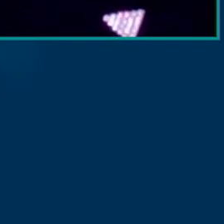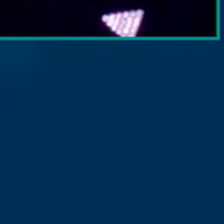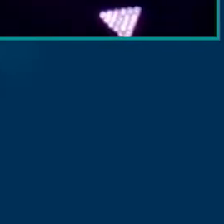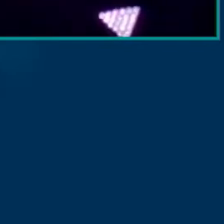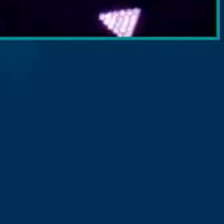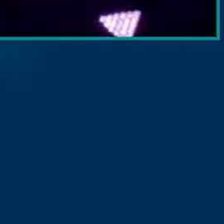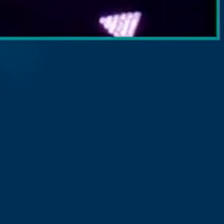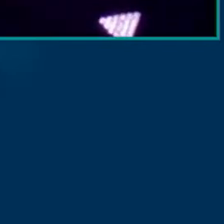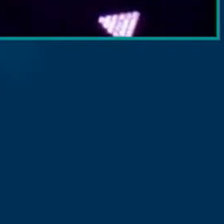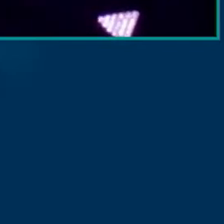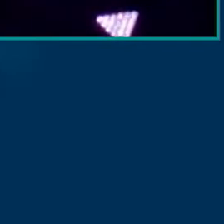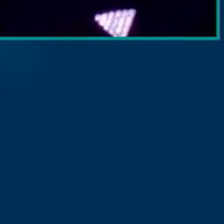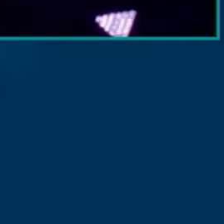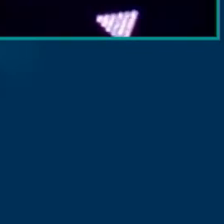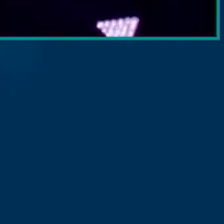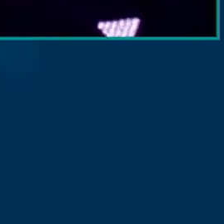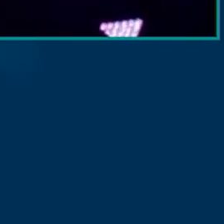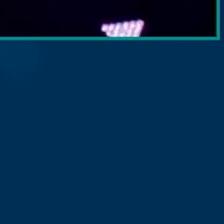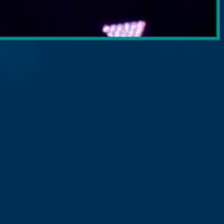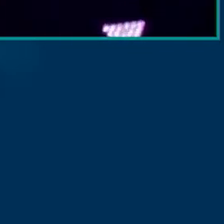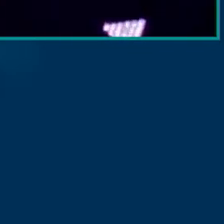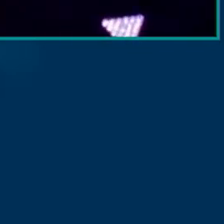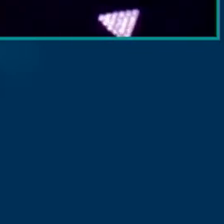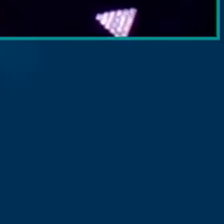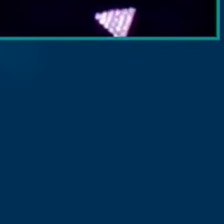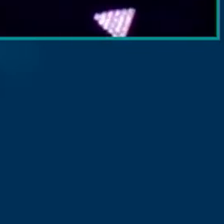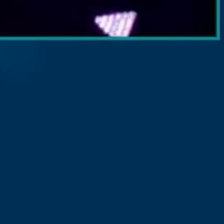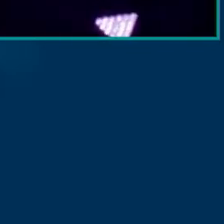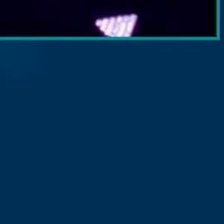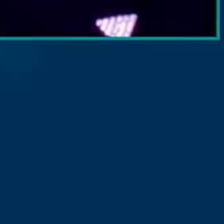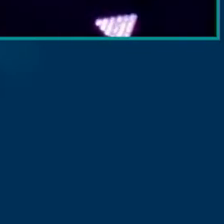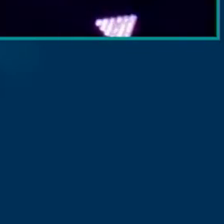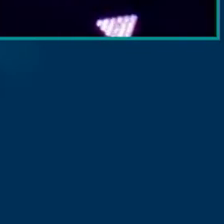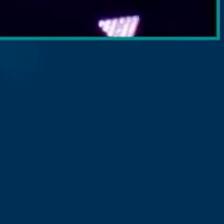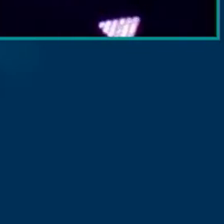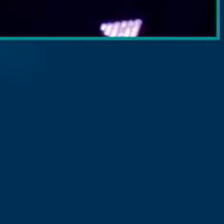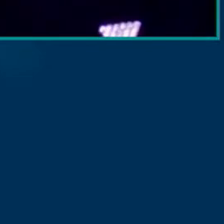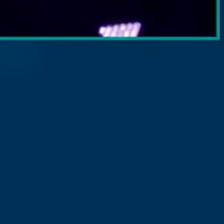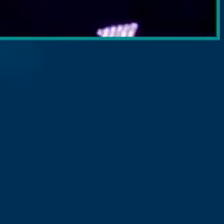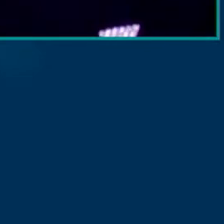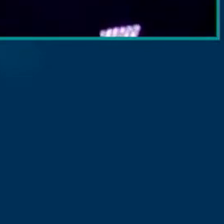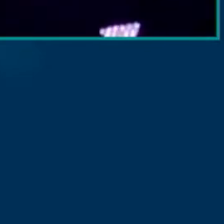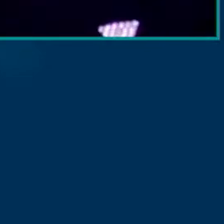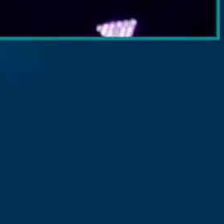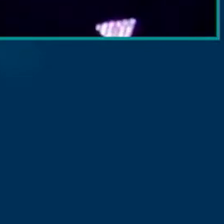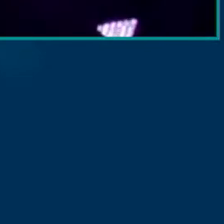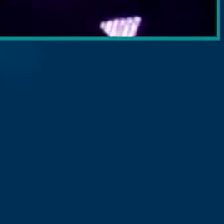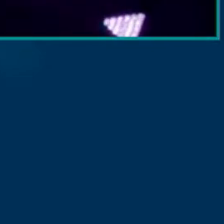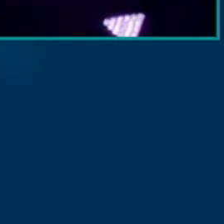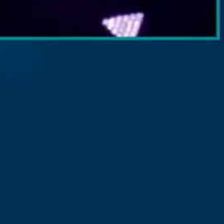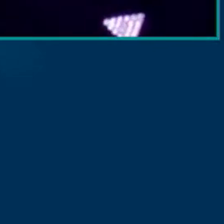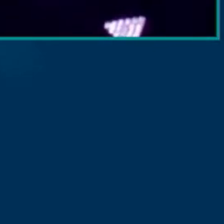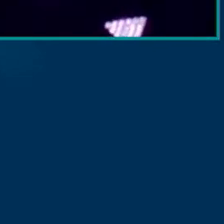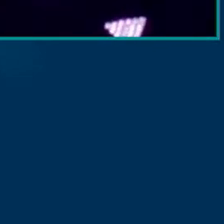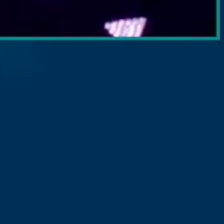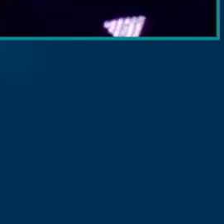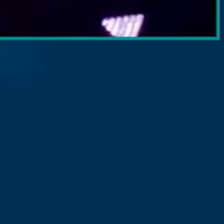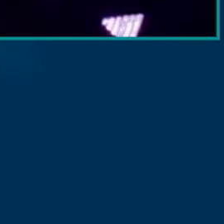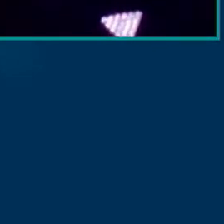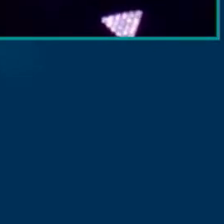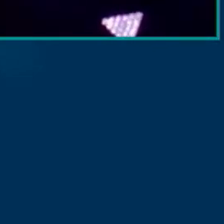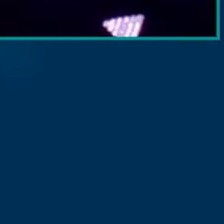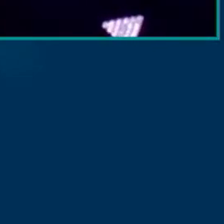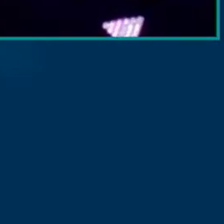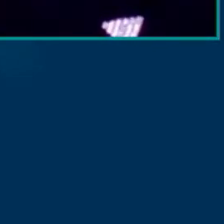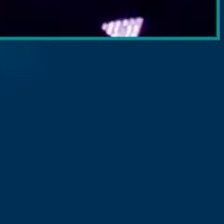circles. These are also initiatives and standards launched by investors and business